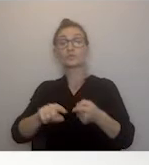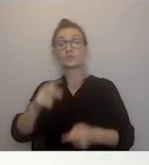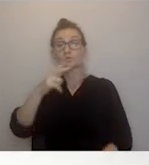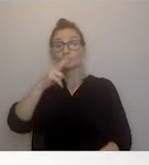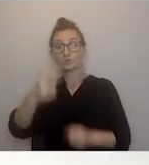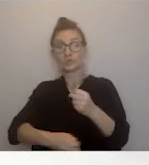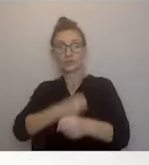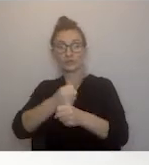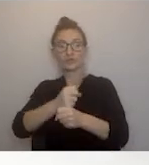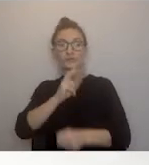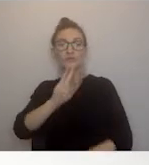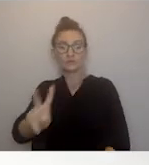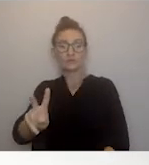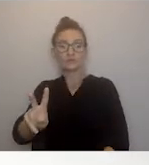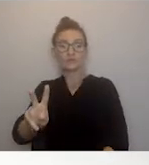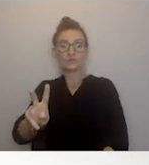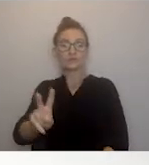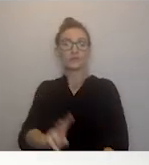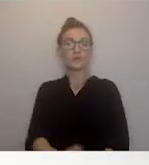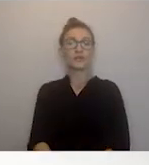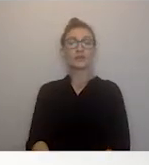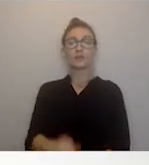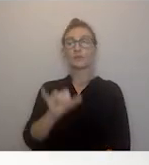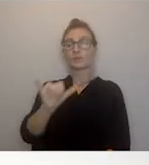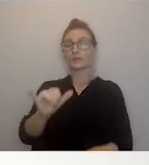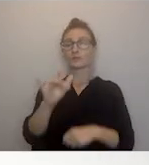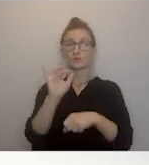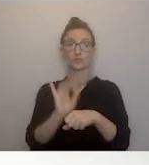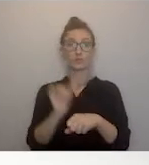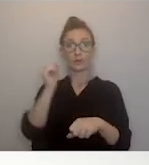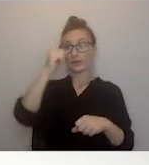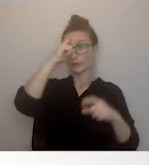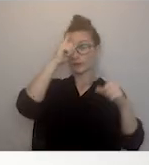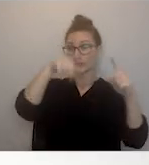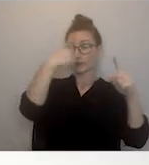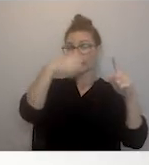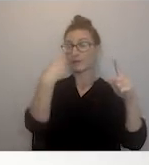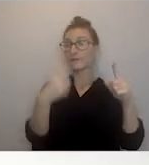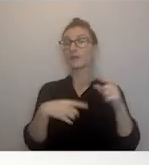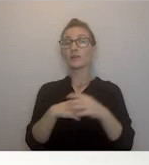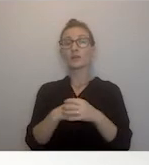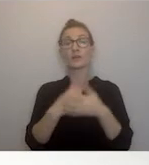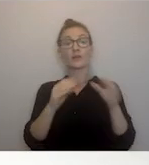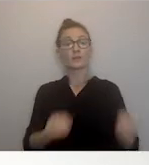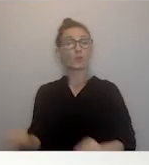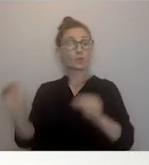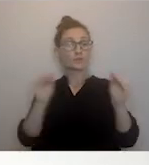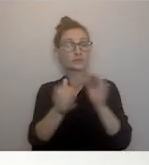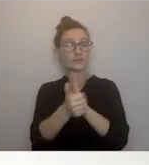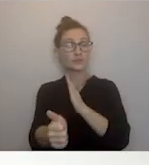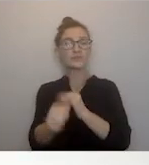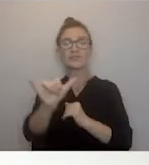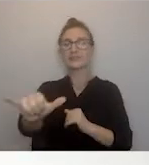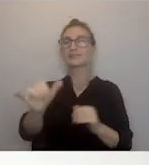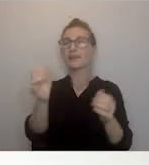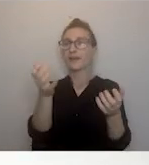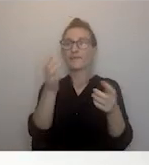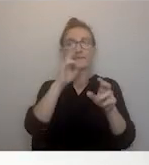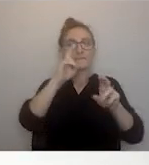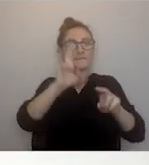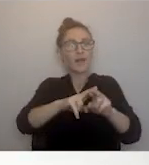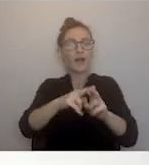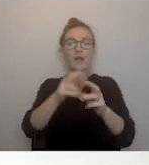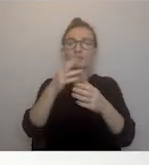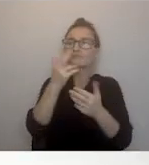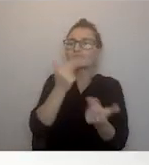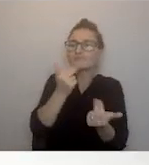weeks to 24 months old, and it's all about building cognitive, like early gross motor skills, pattern comprehension. It's a blast,